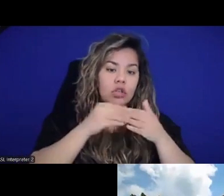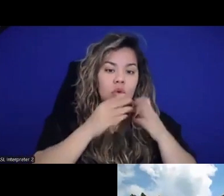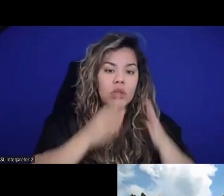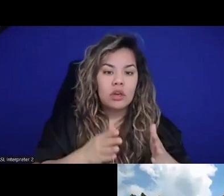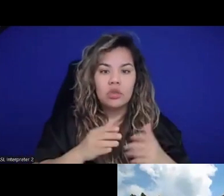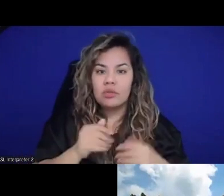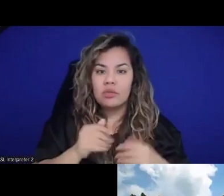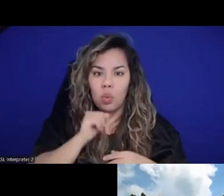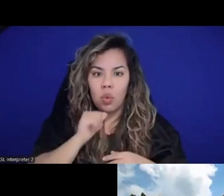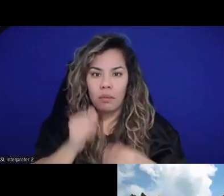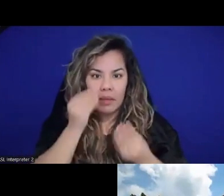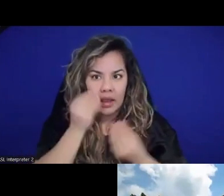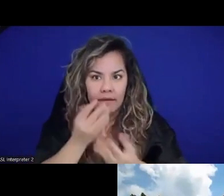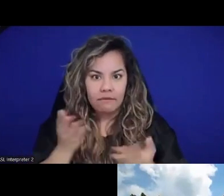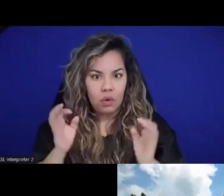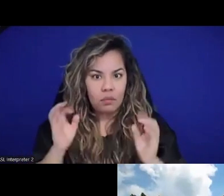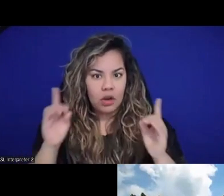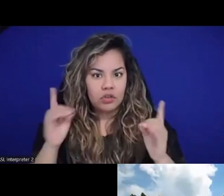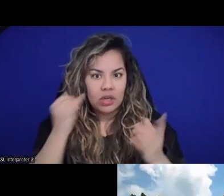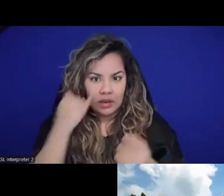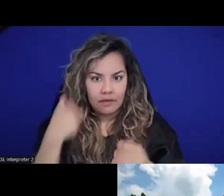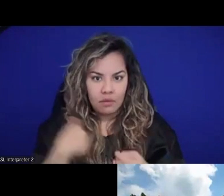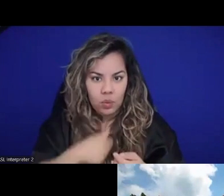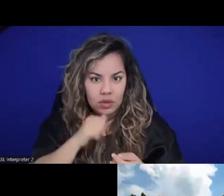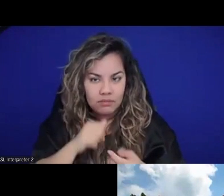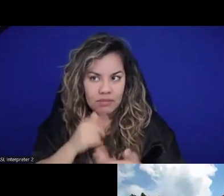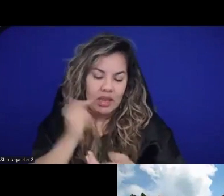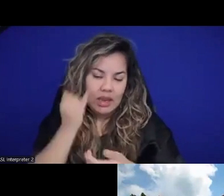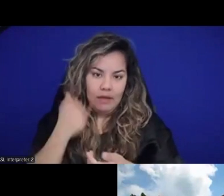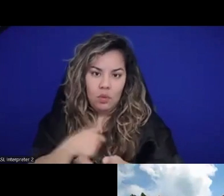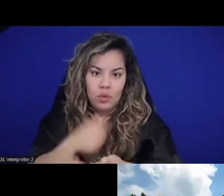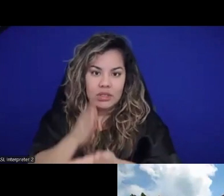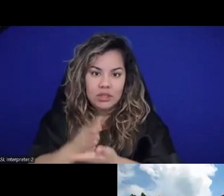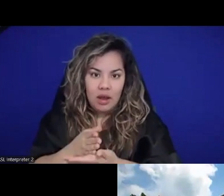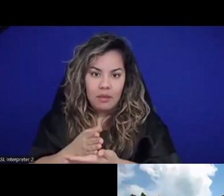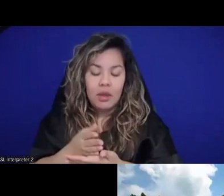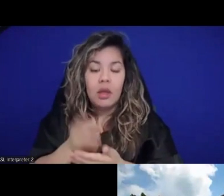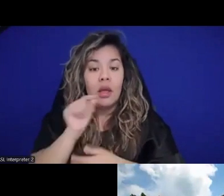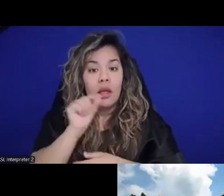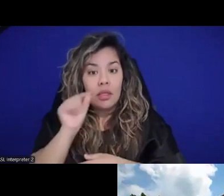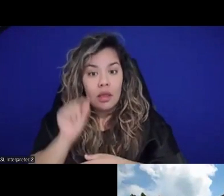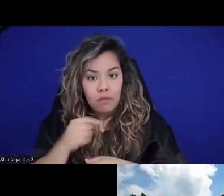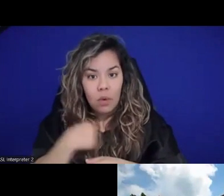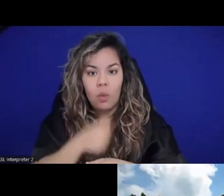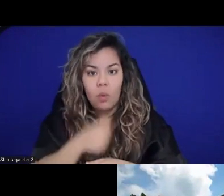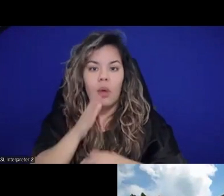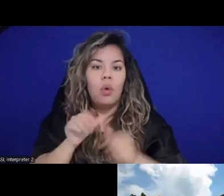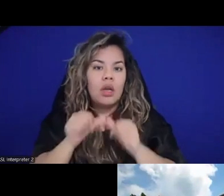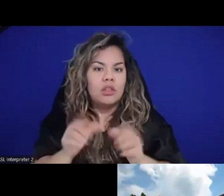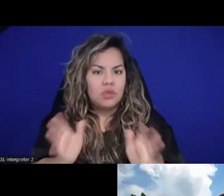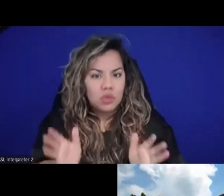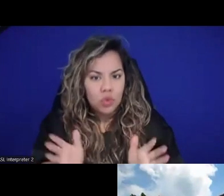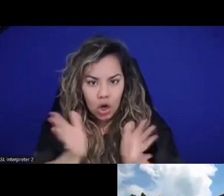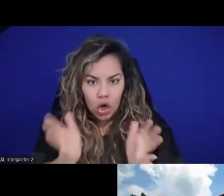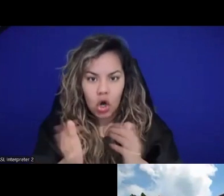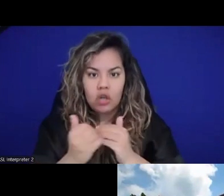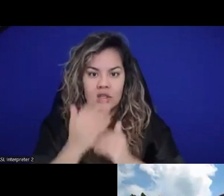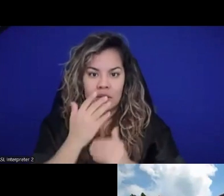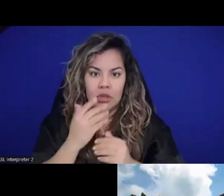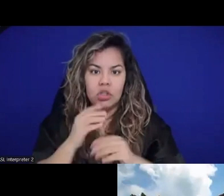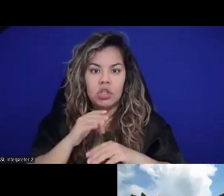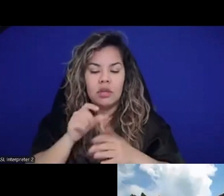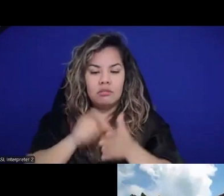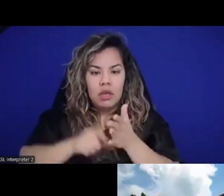will continue to encourage submissions on the manuscript, on DEI, as well as